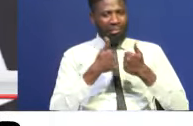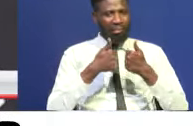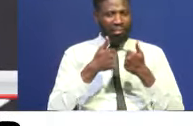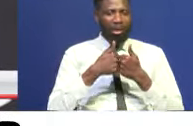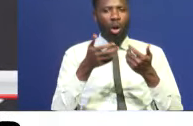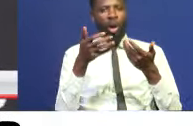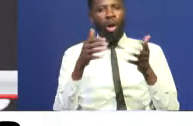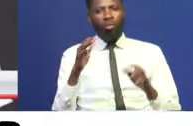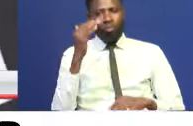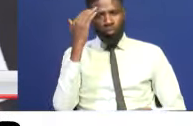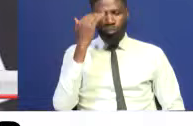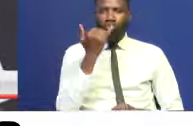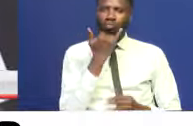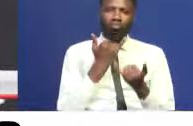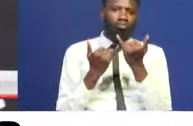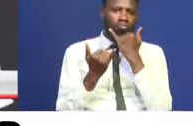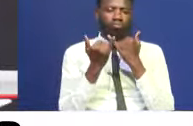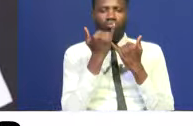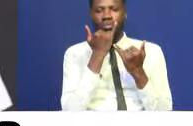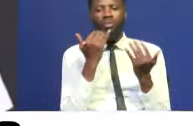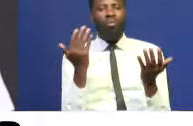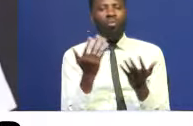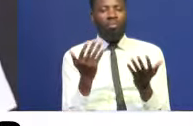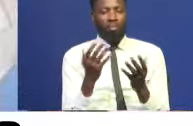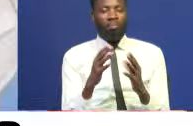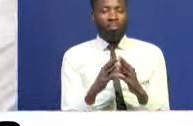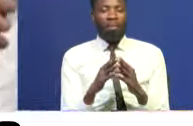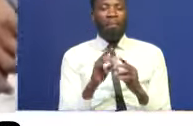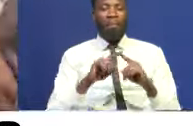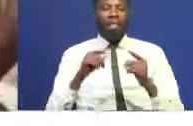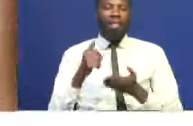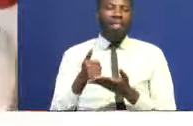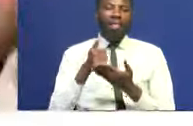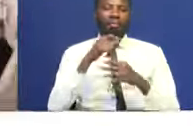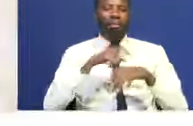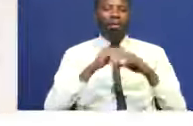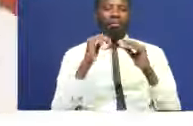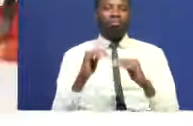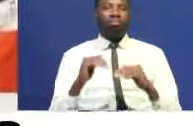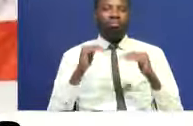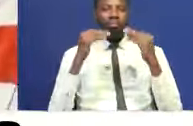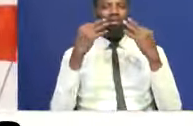where we needed to make amends. And it worked for us actually in the final.